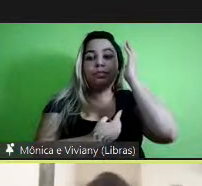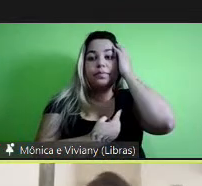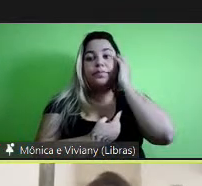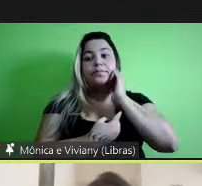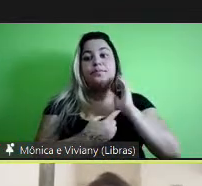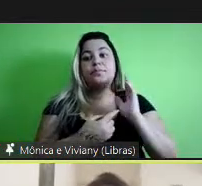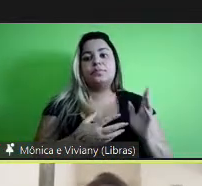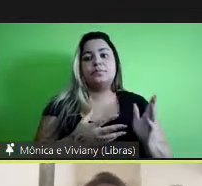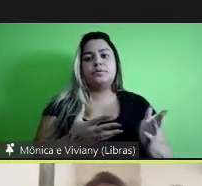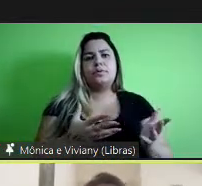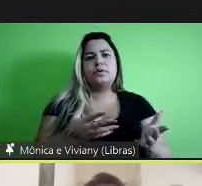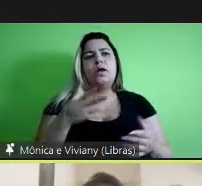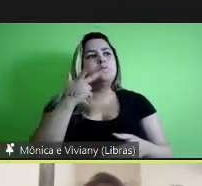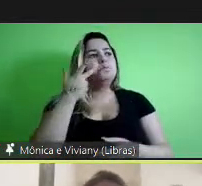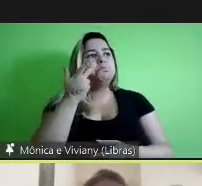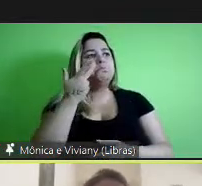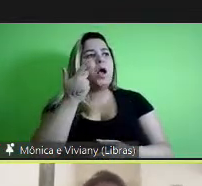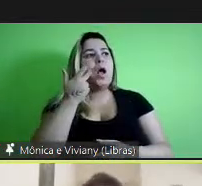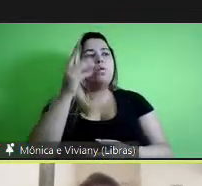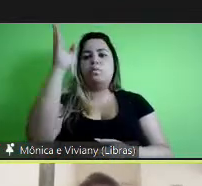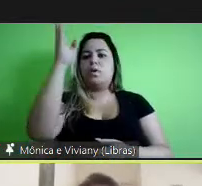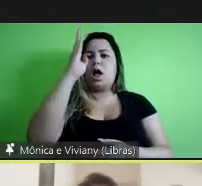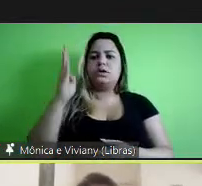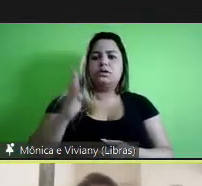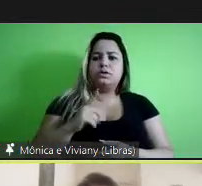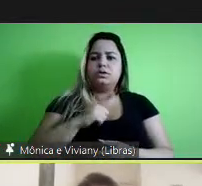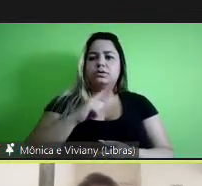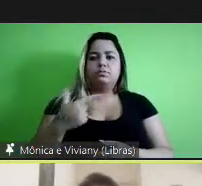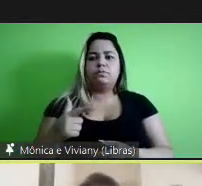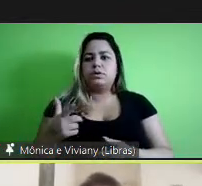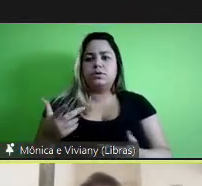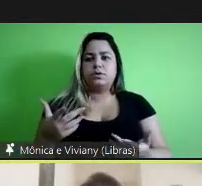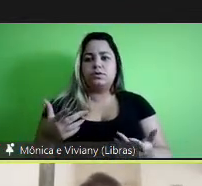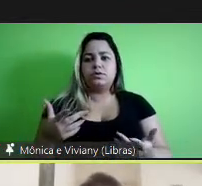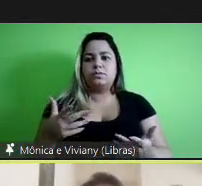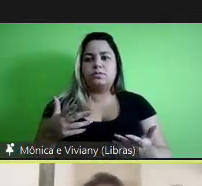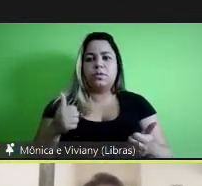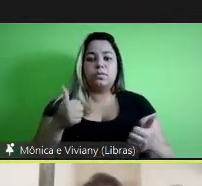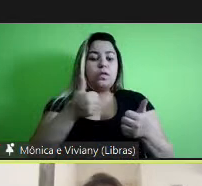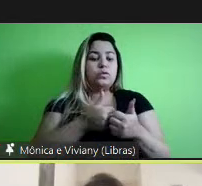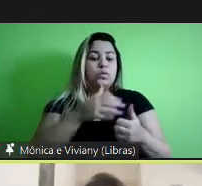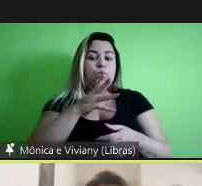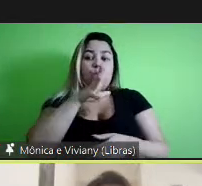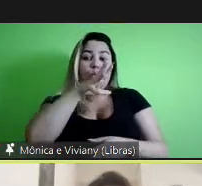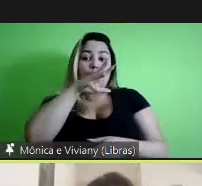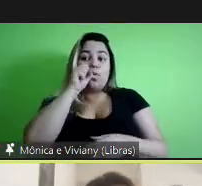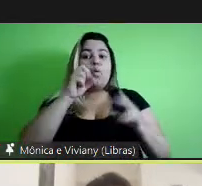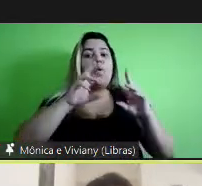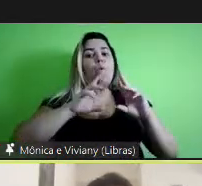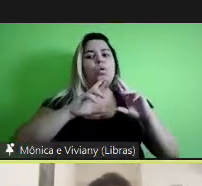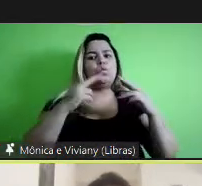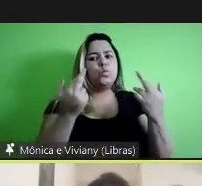e isso é muito comum aqui no Brasil, não It is very common here in Brazil. We don't have the monitoring of the air quality.